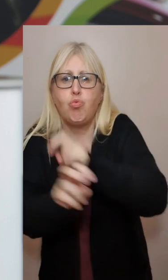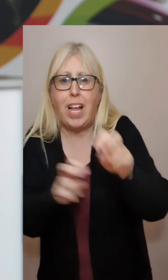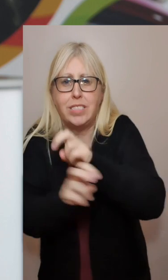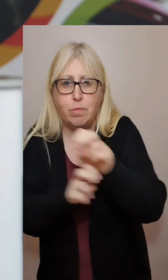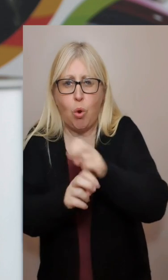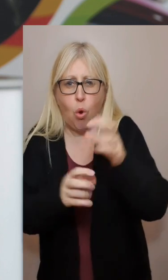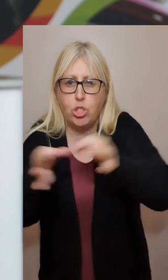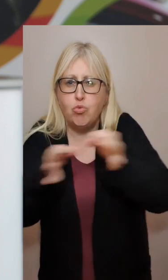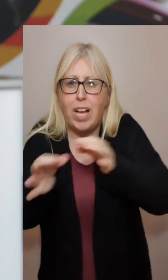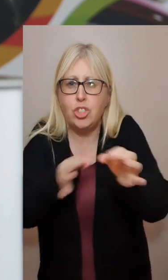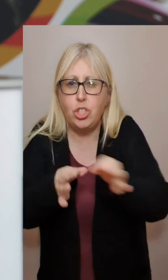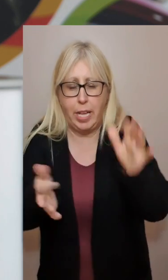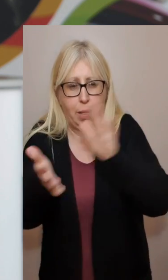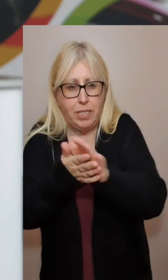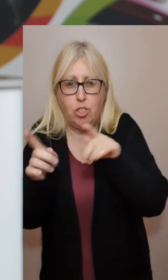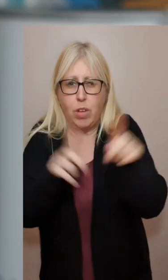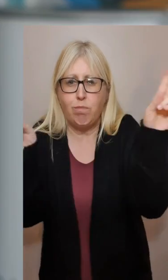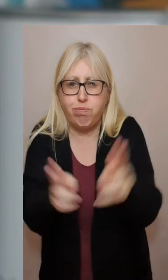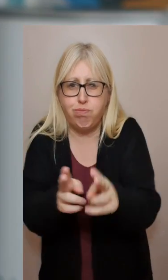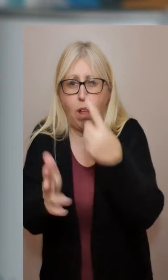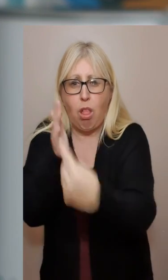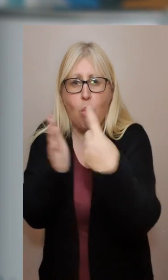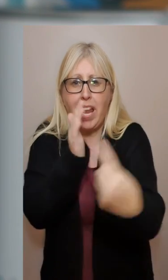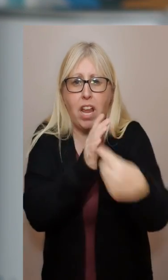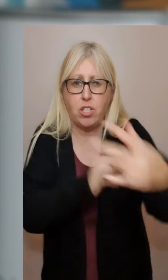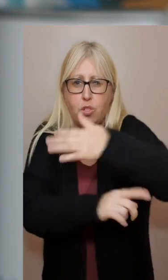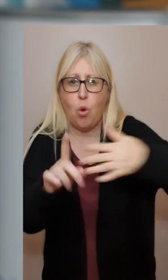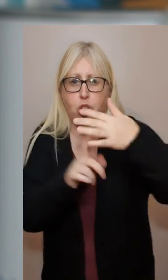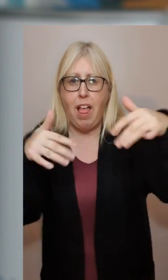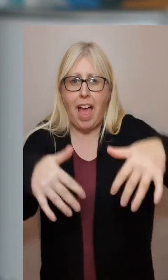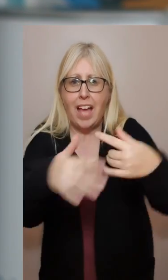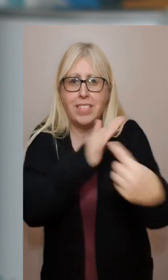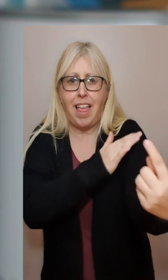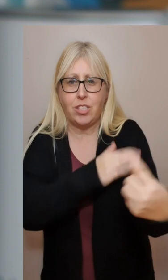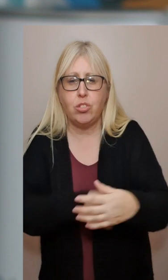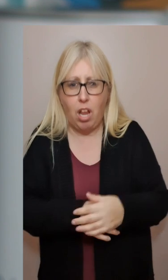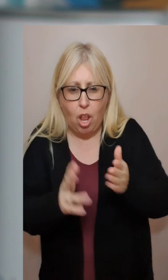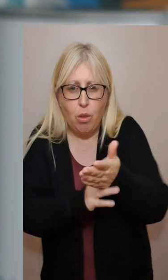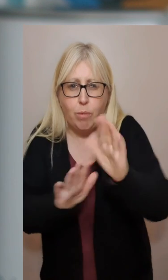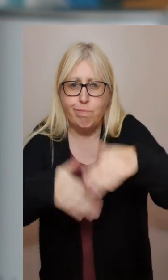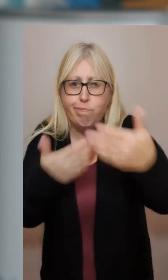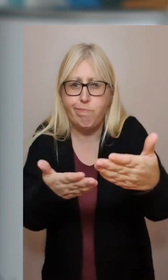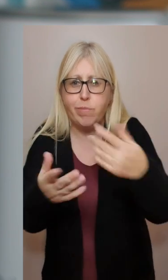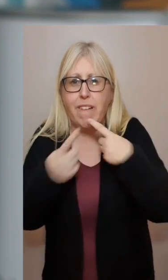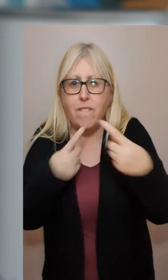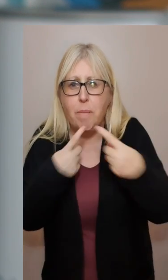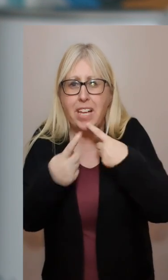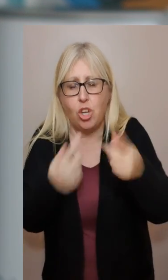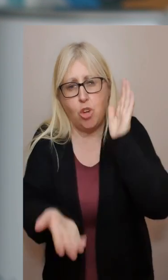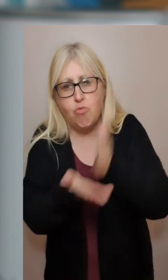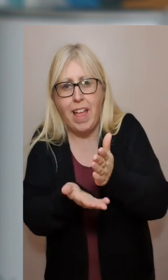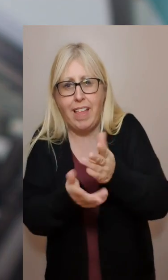combating loneliness and social isolation through the provision of information on realistic